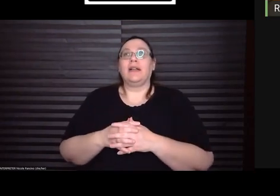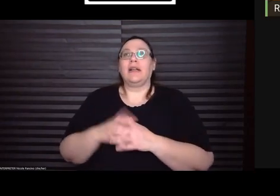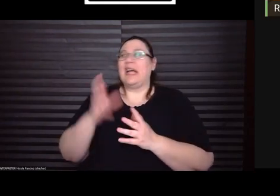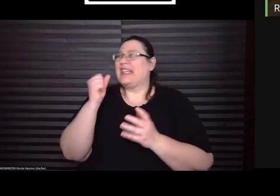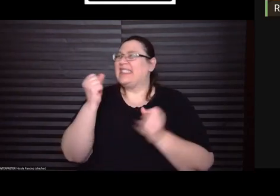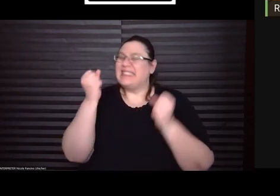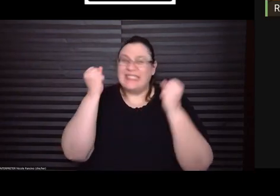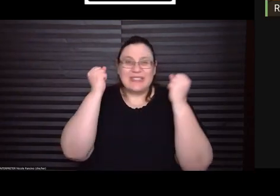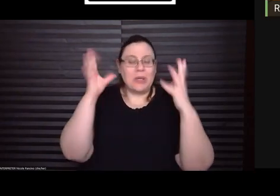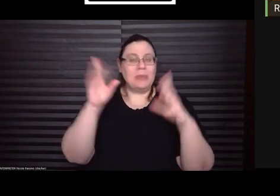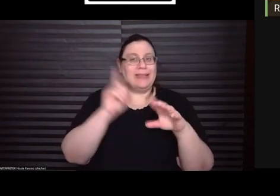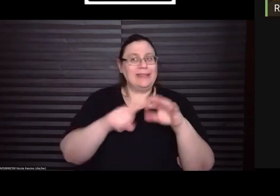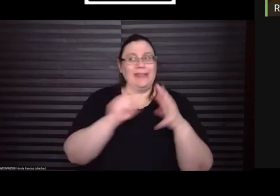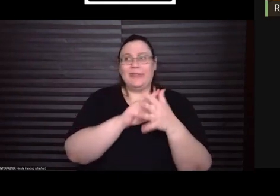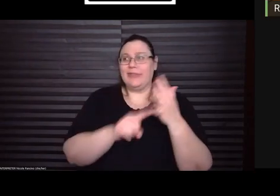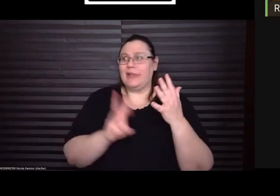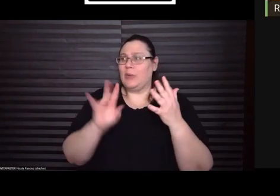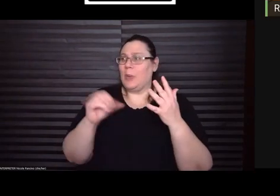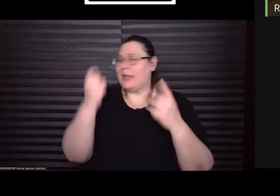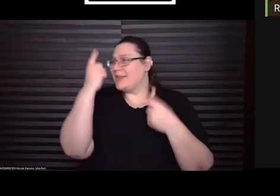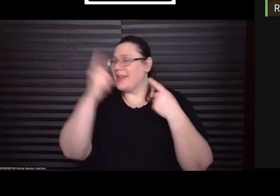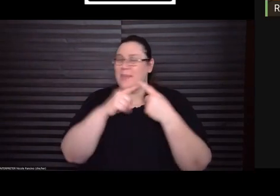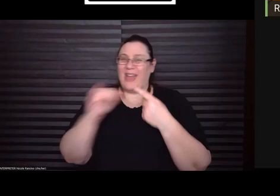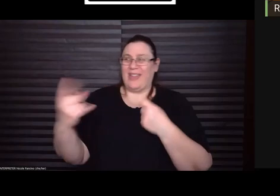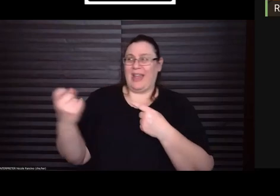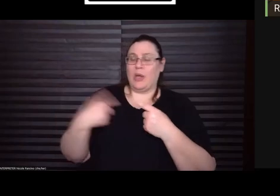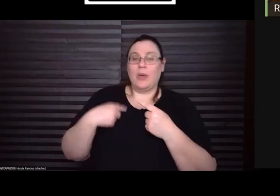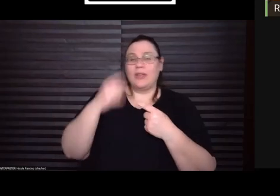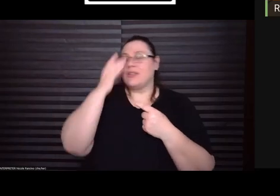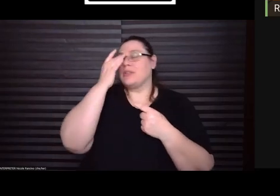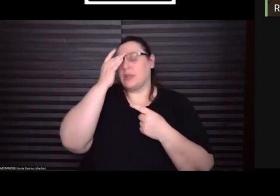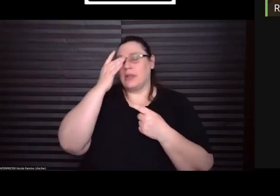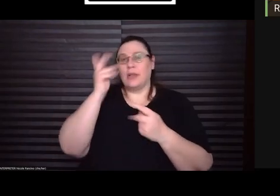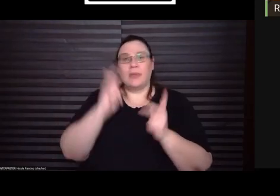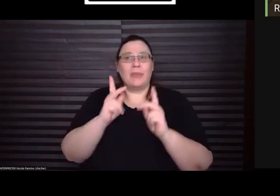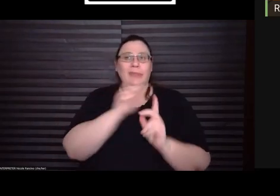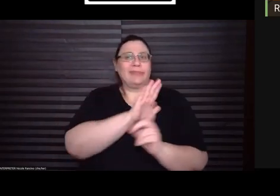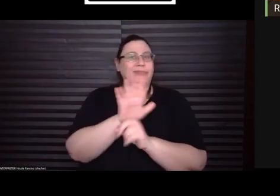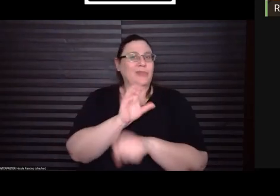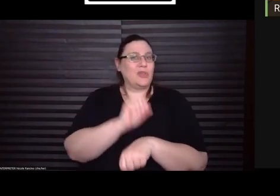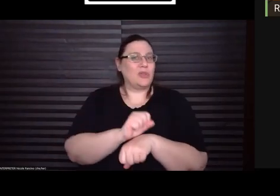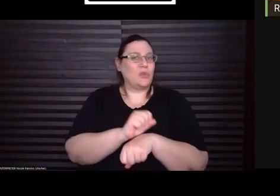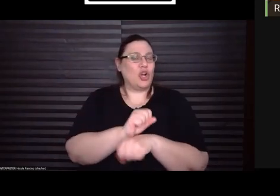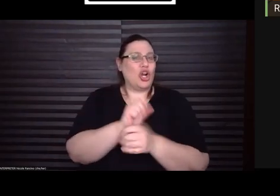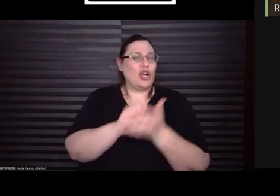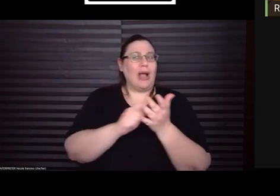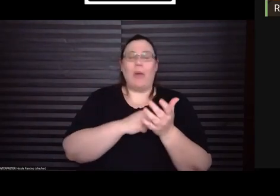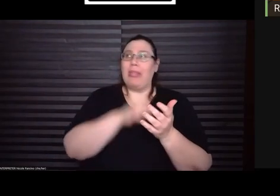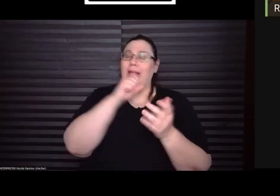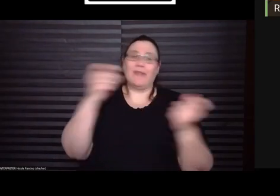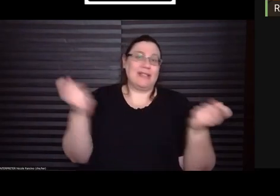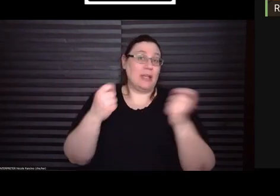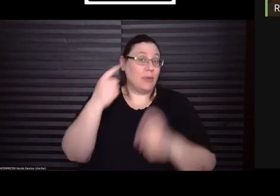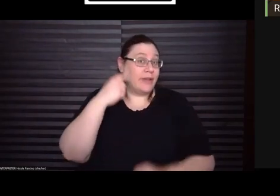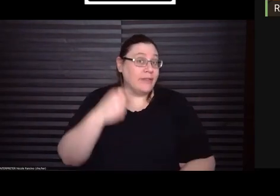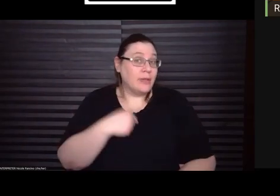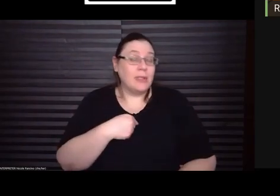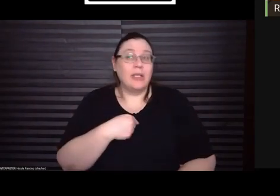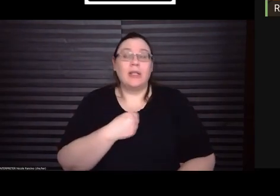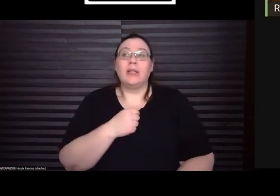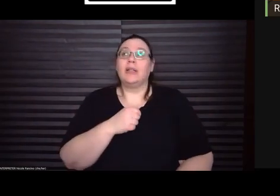I guess there's like so many different ways to think about the question, and people whose work I would love to celebrate. For me,